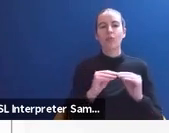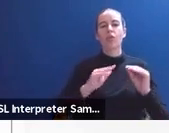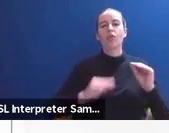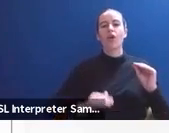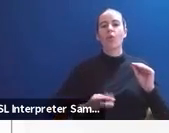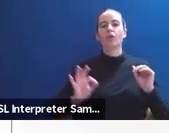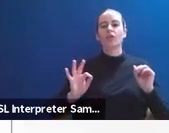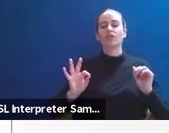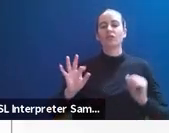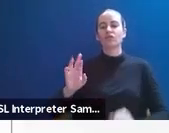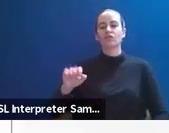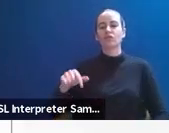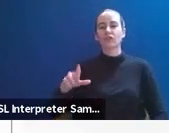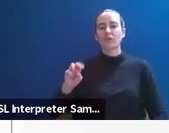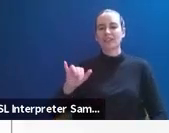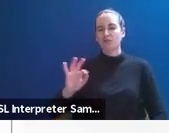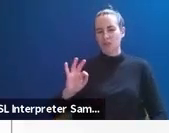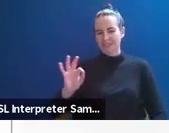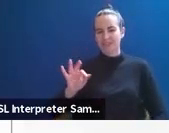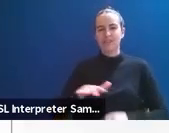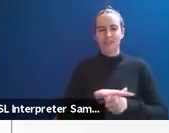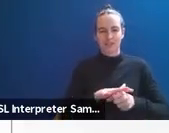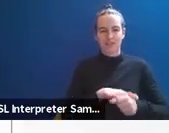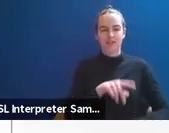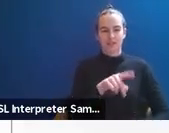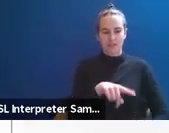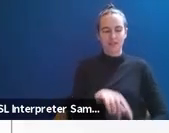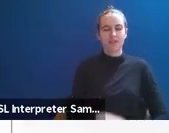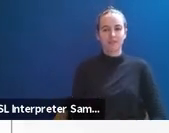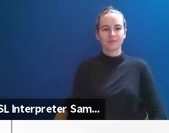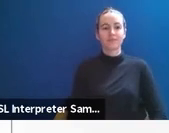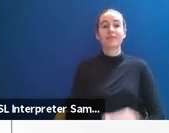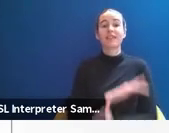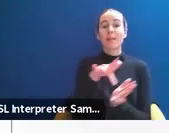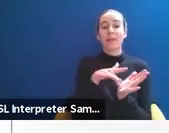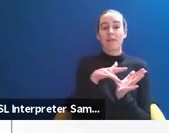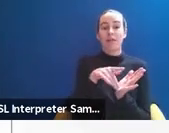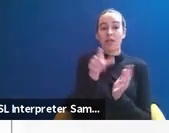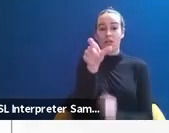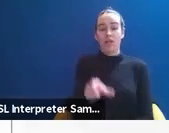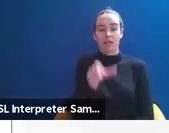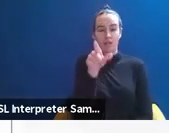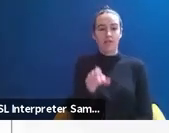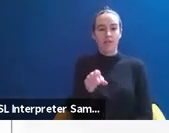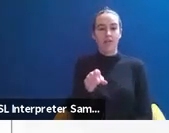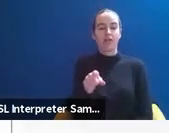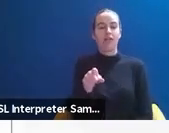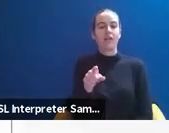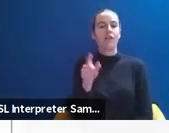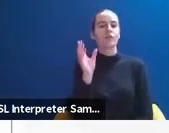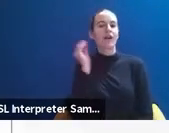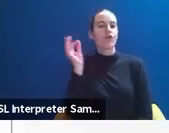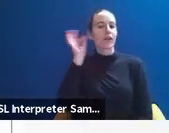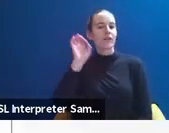portion of the cochlea, the apical portion of the cochlea. In the middle figure, we can see loss of outer hair cells,